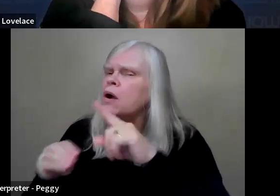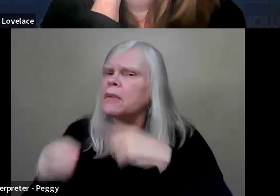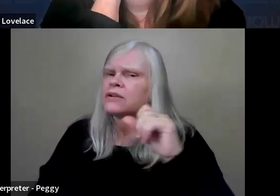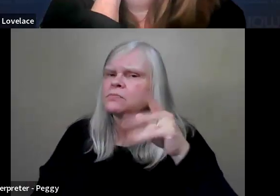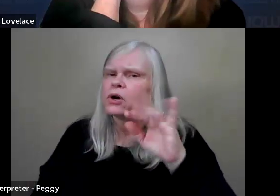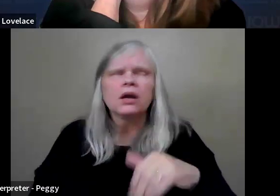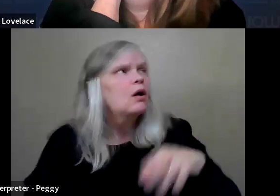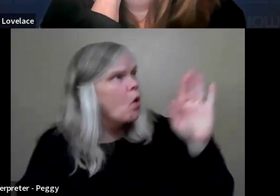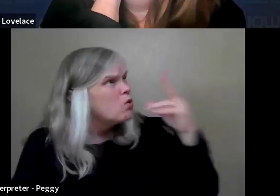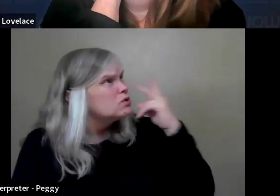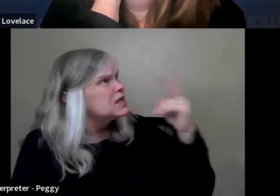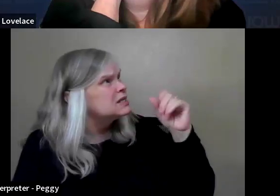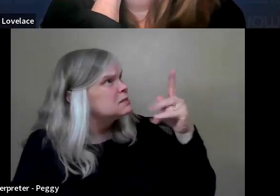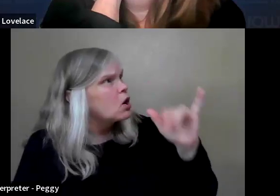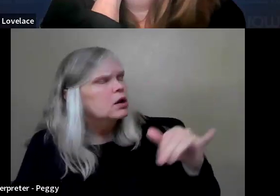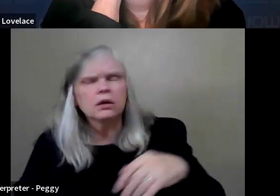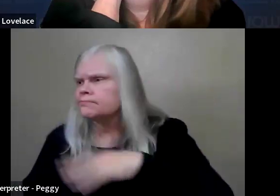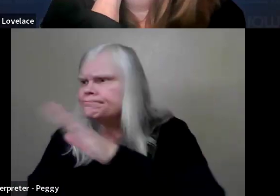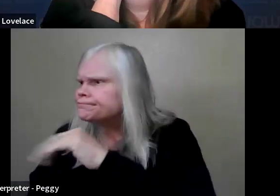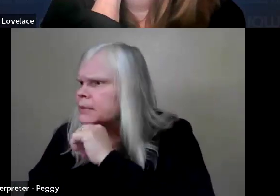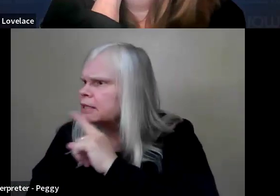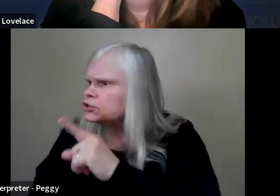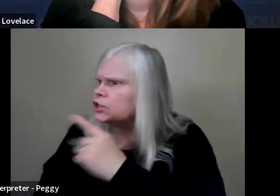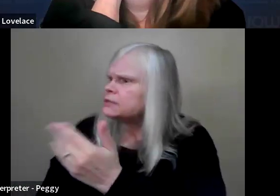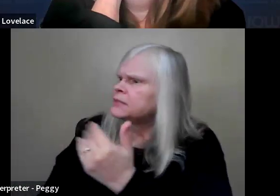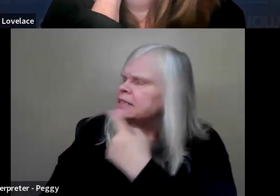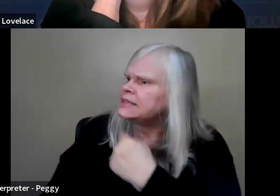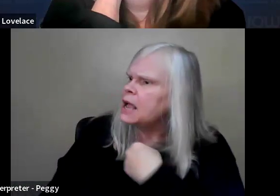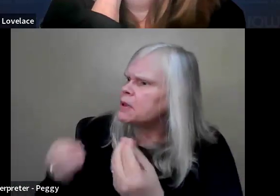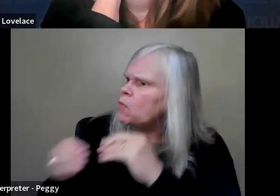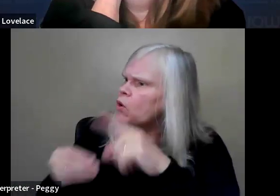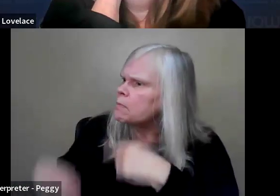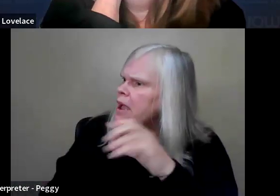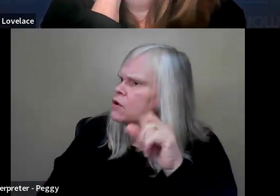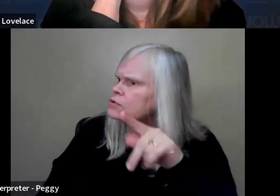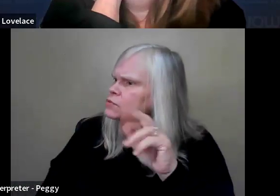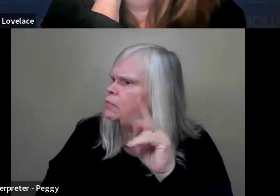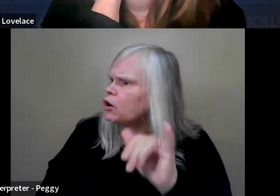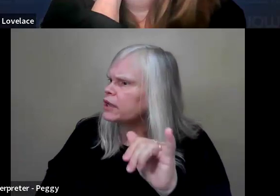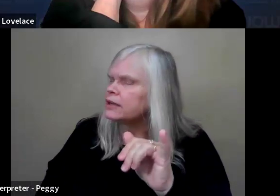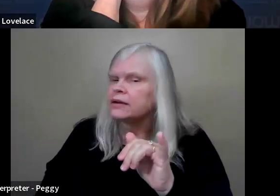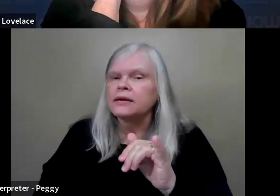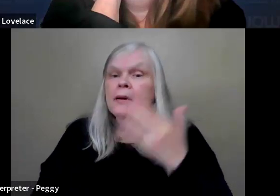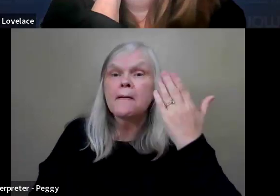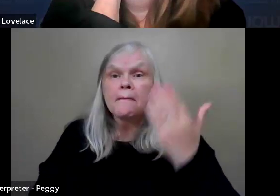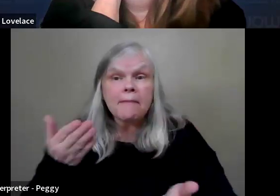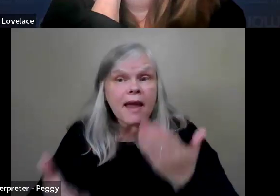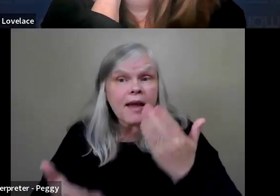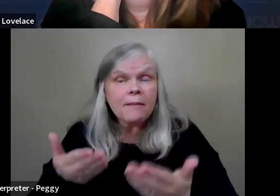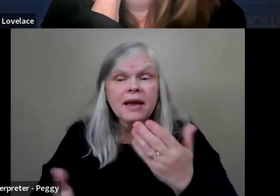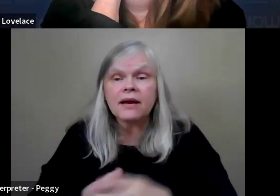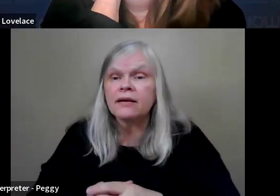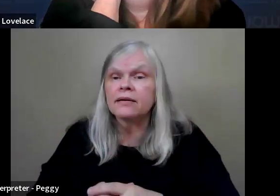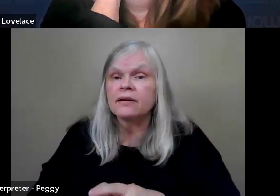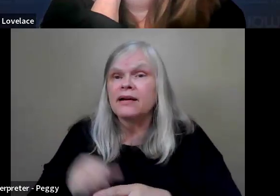"Have you seen Sparky?" I might say, "I'm not sure, but tell me more about Sparky." Because maybe